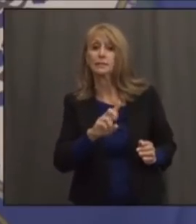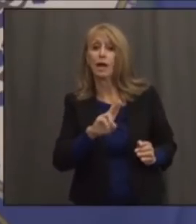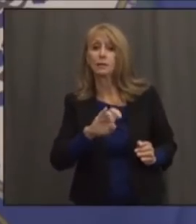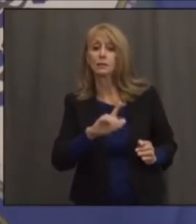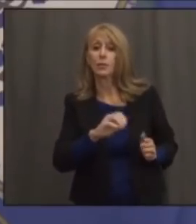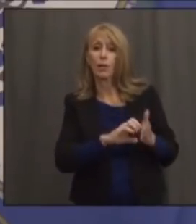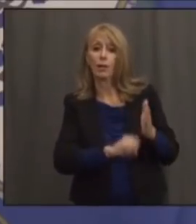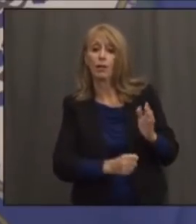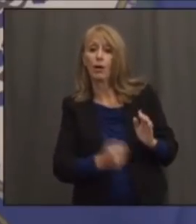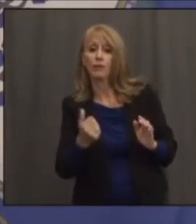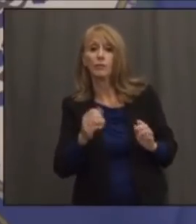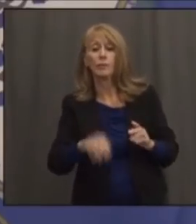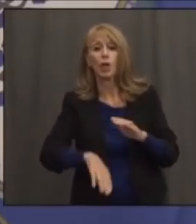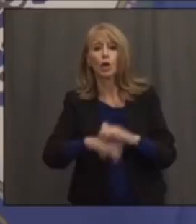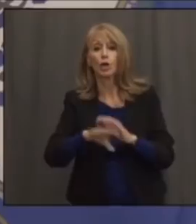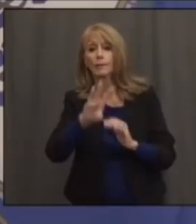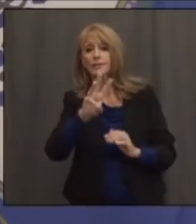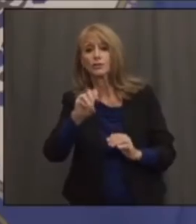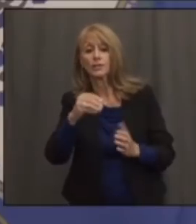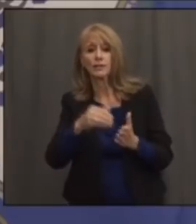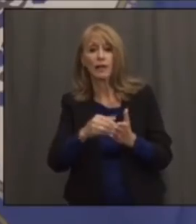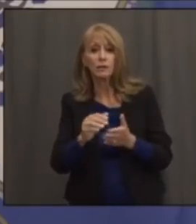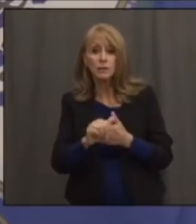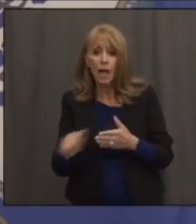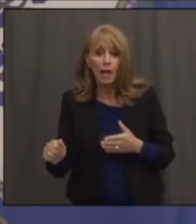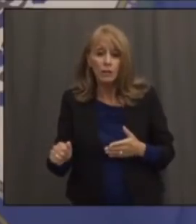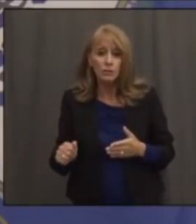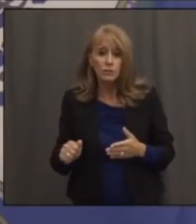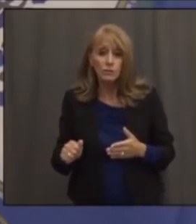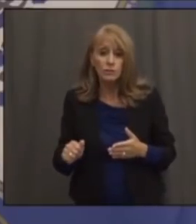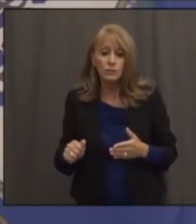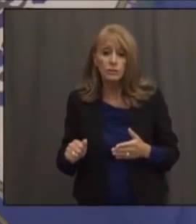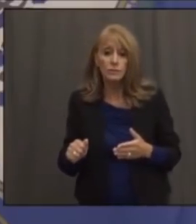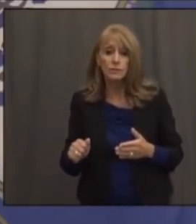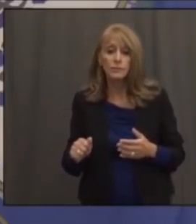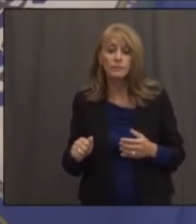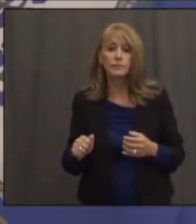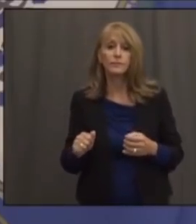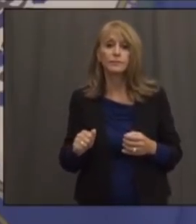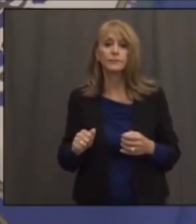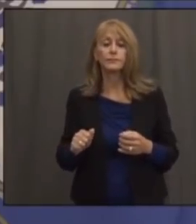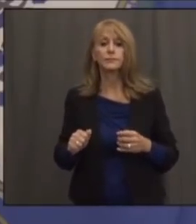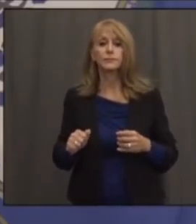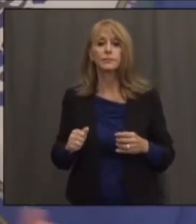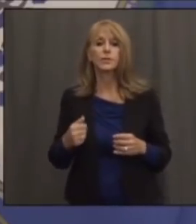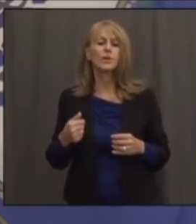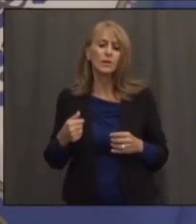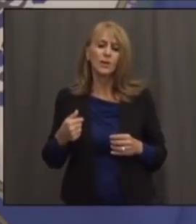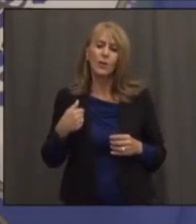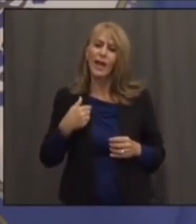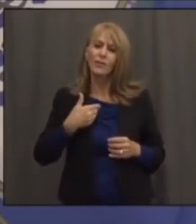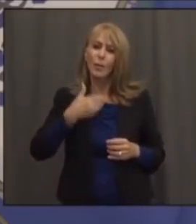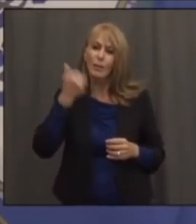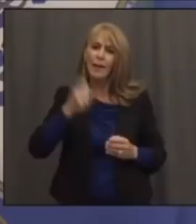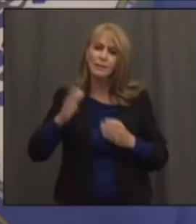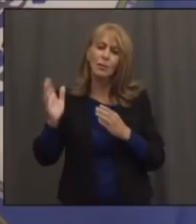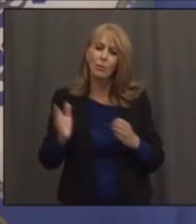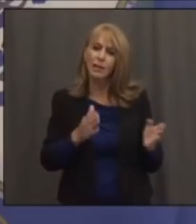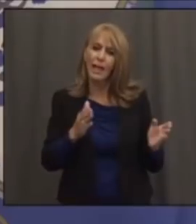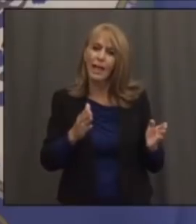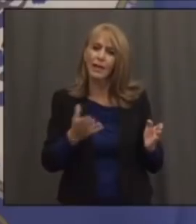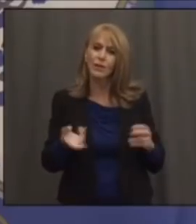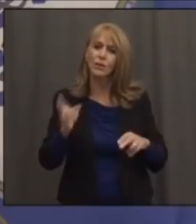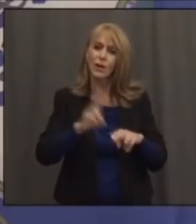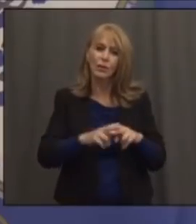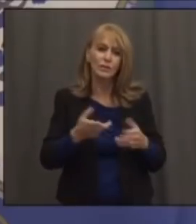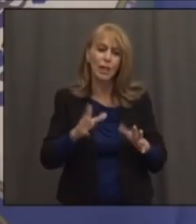think everybody earning up to $60,000 or so. I think we've got the best way to expand access, and I think